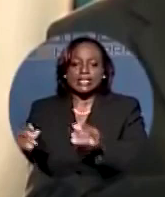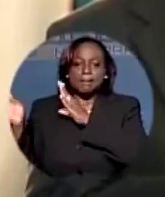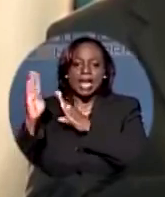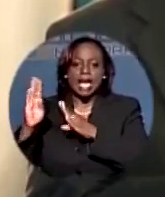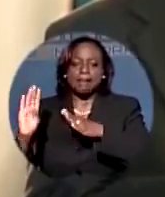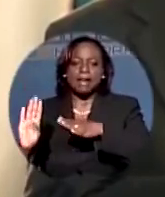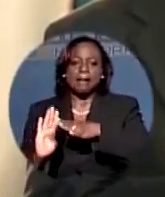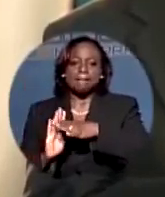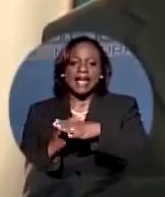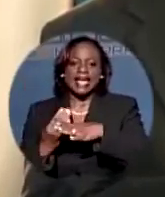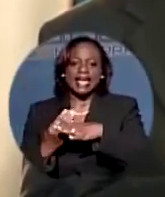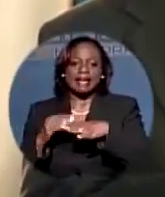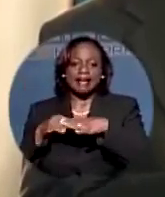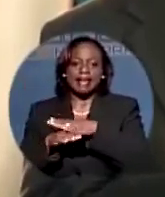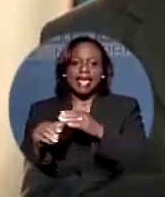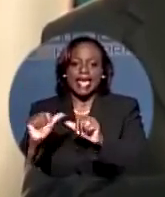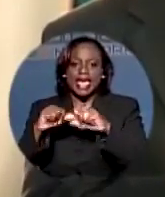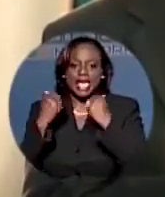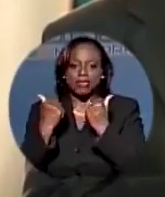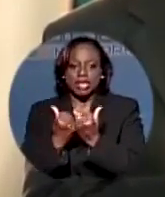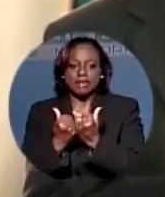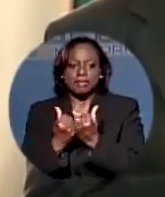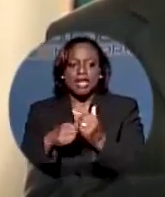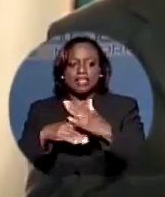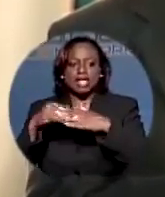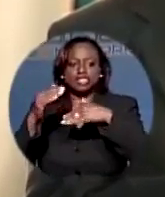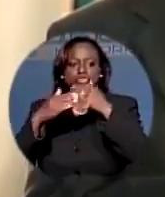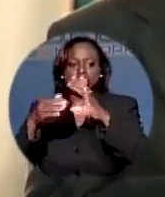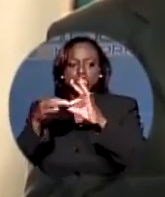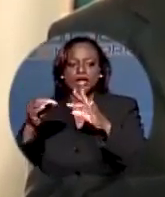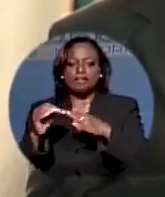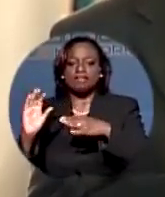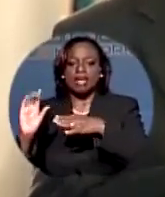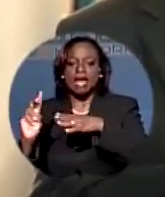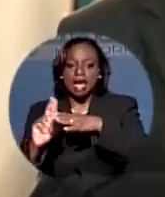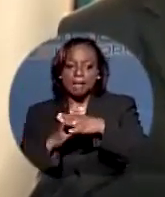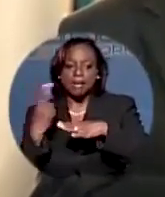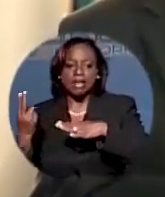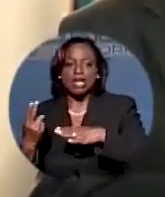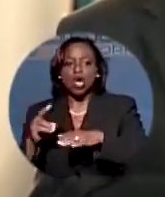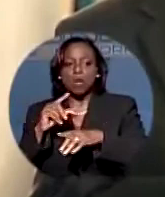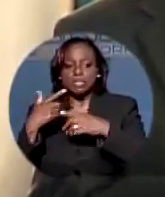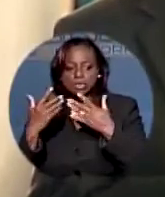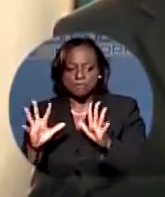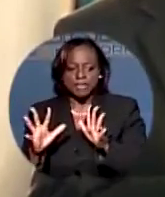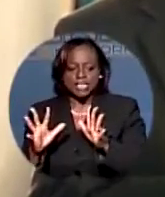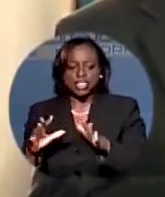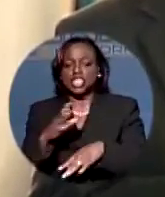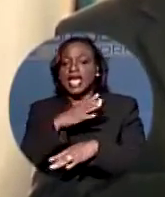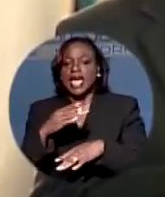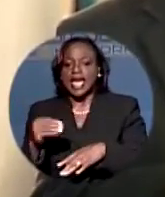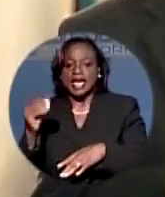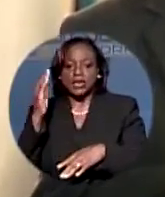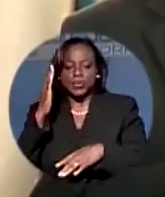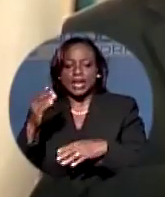fishing grounds. The construction of the harbor is nearing completion and will possess the